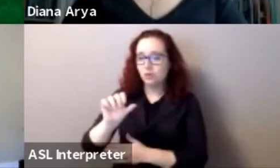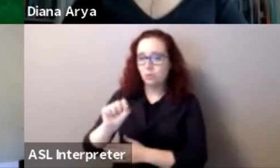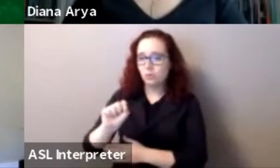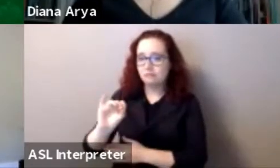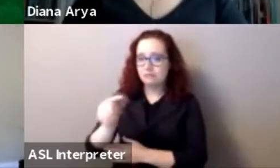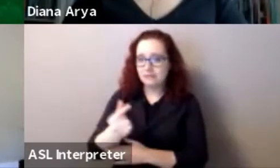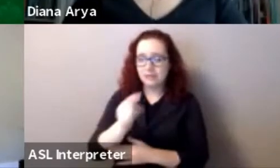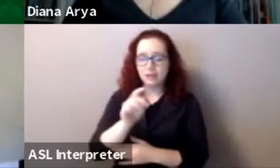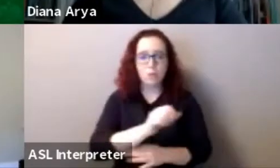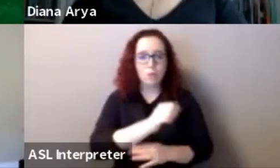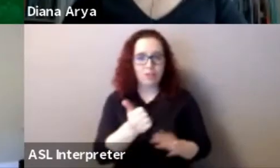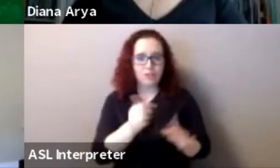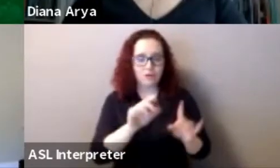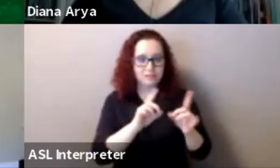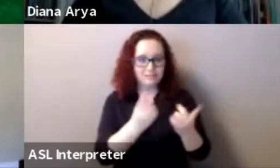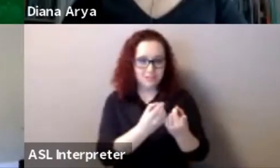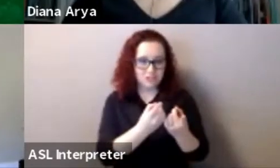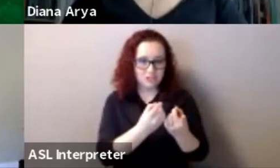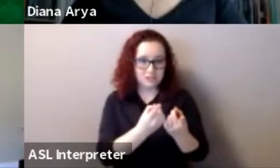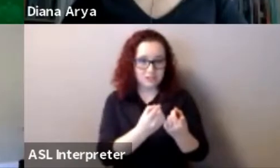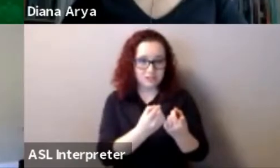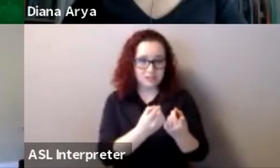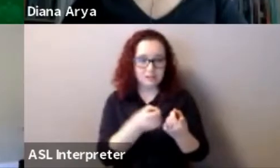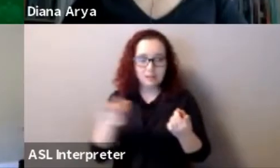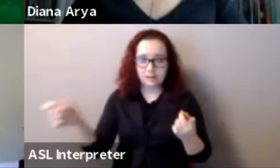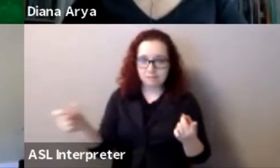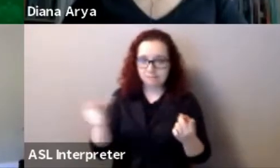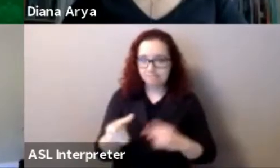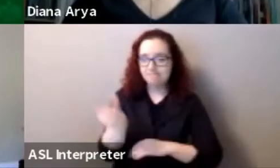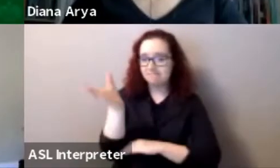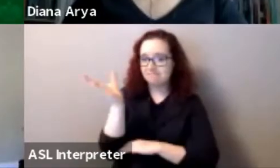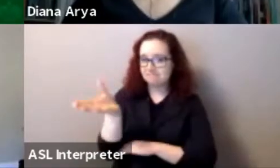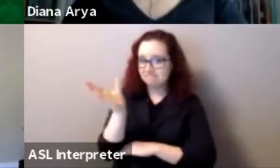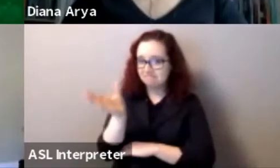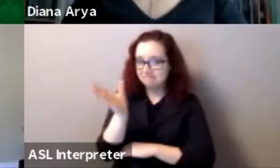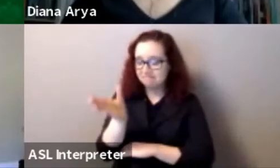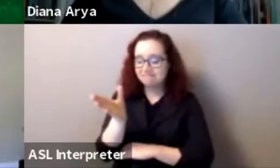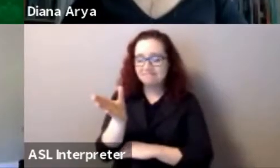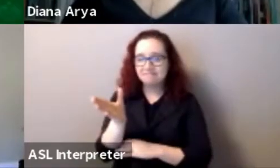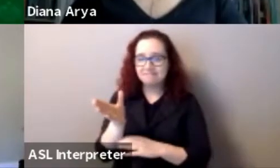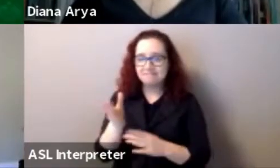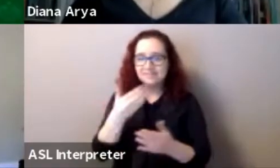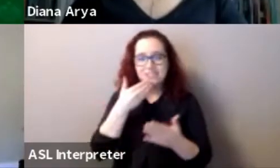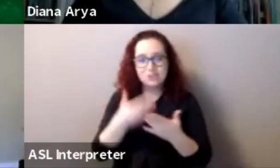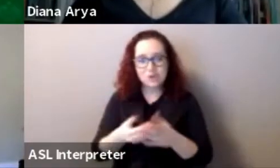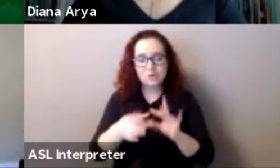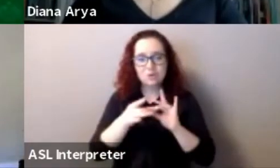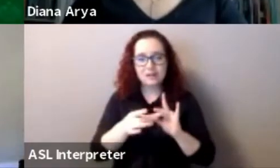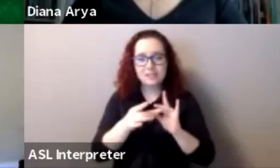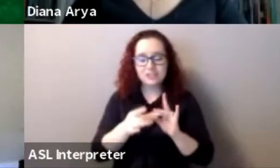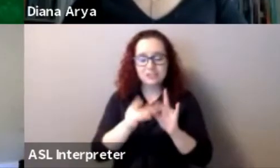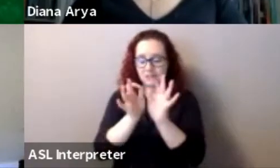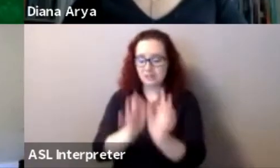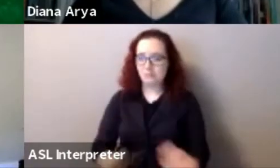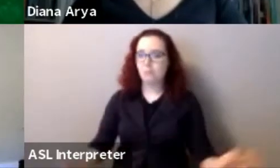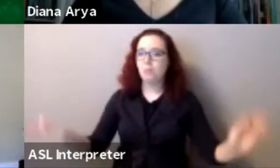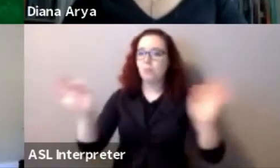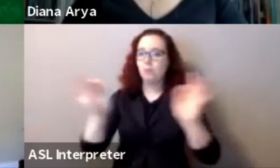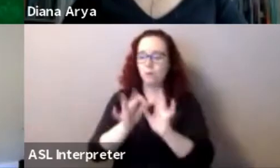that you belong to. In terms of that relationship, it's a very sensitive relationship, but it's a very important